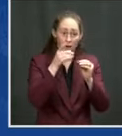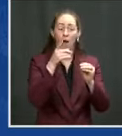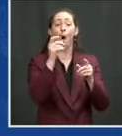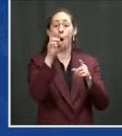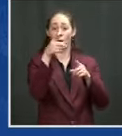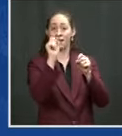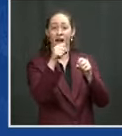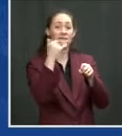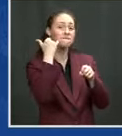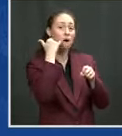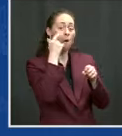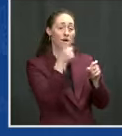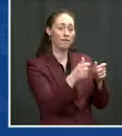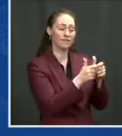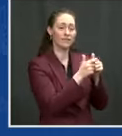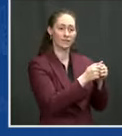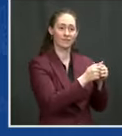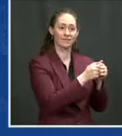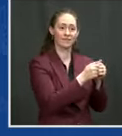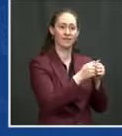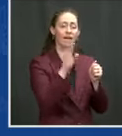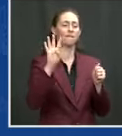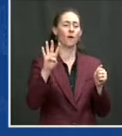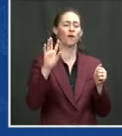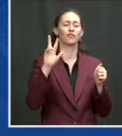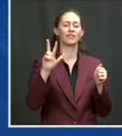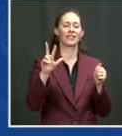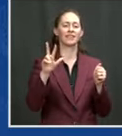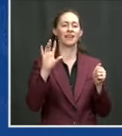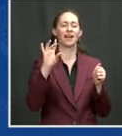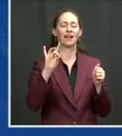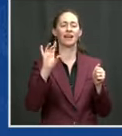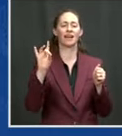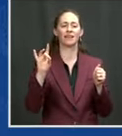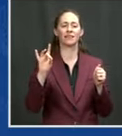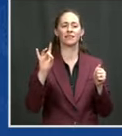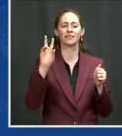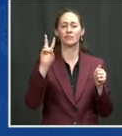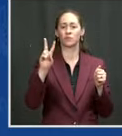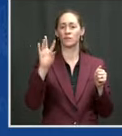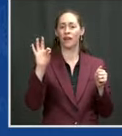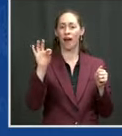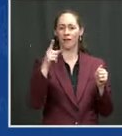438829. Let me say it again,